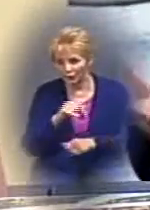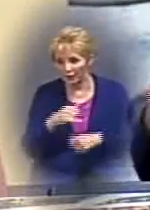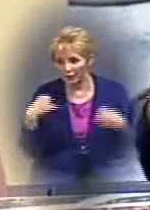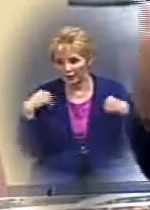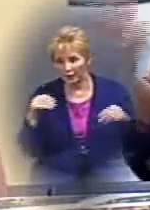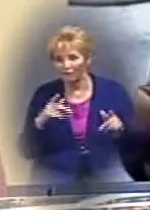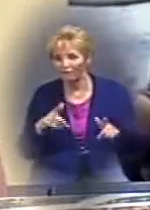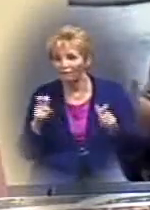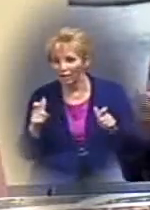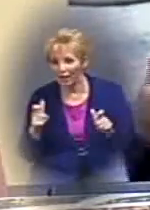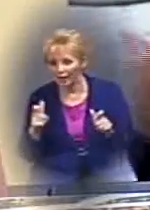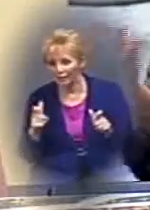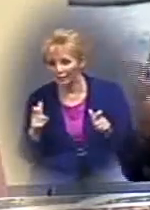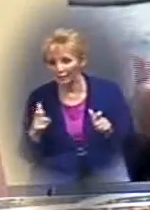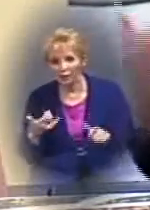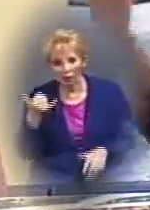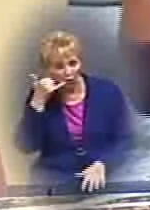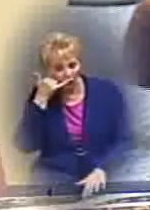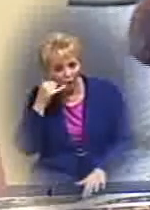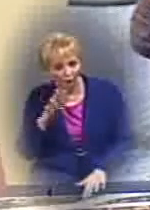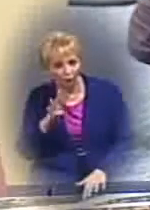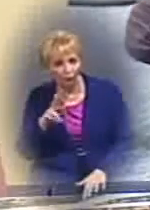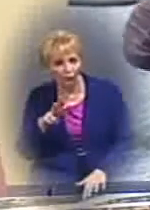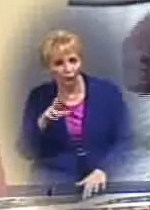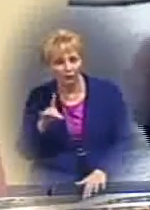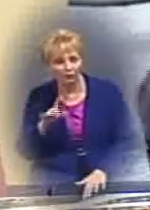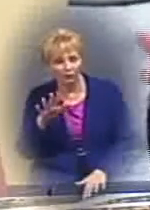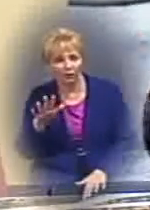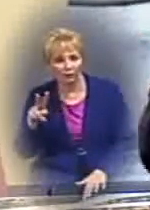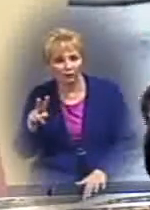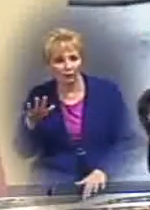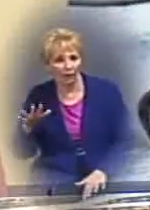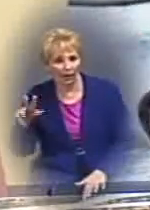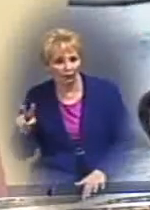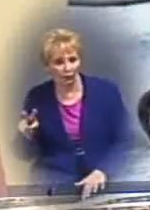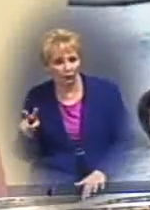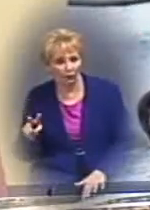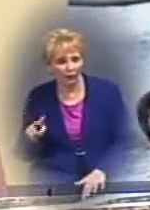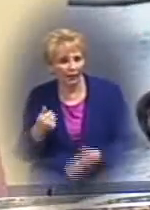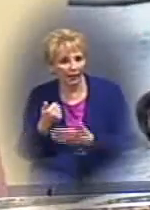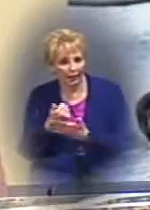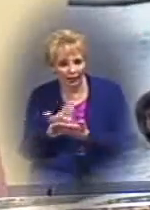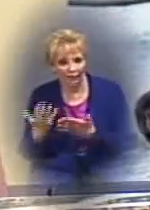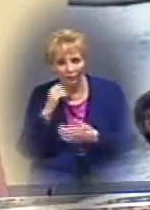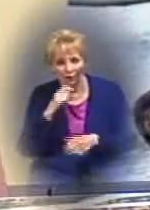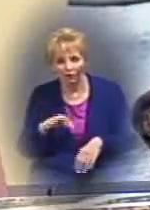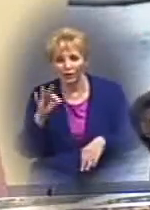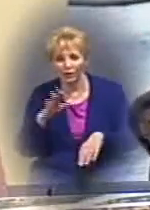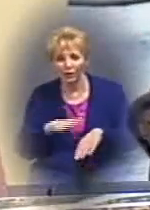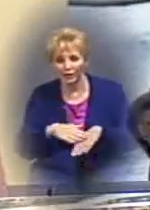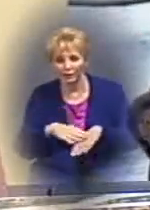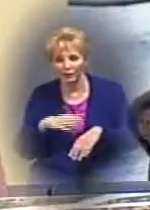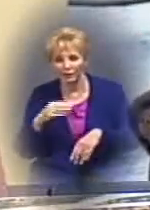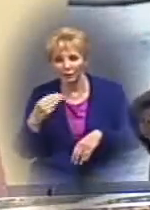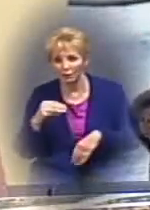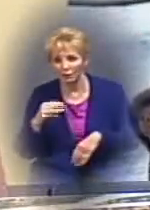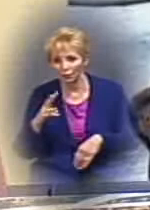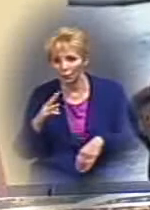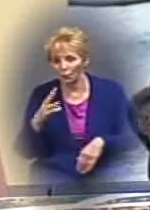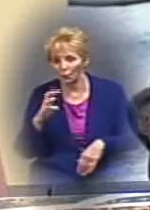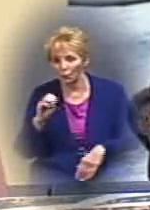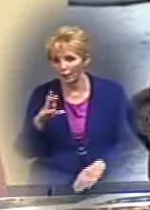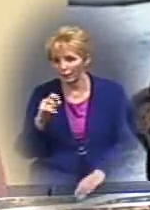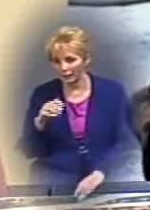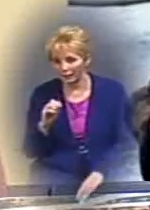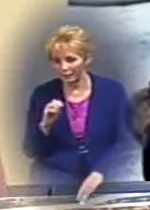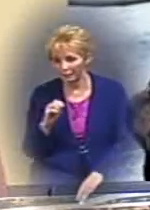out fast. So give us a call, 438-5252, or everything, of course, can be found on the Downtown Morton website.